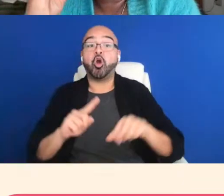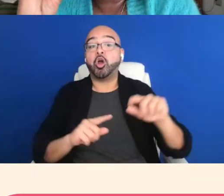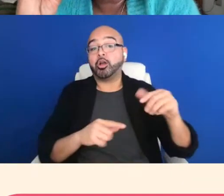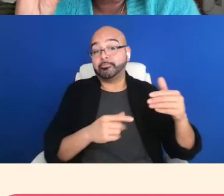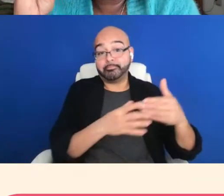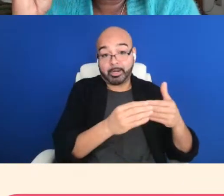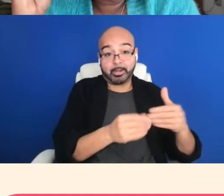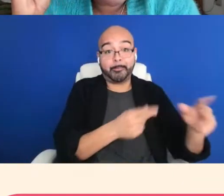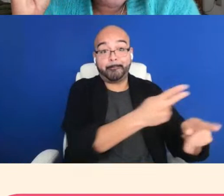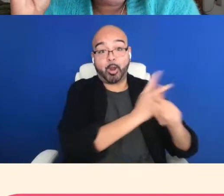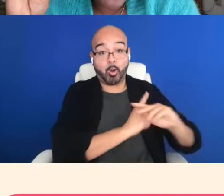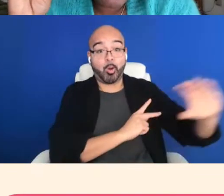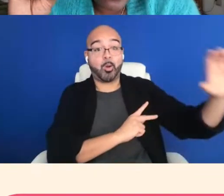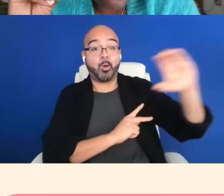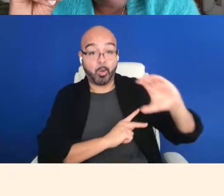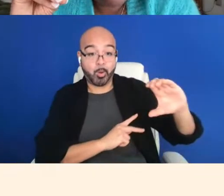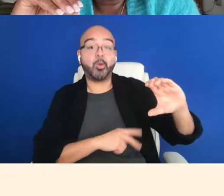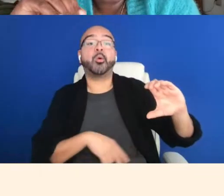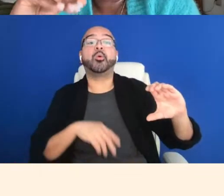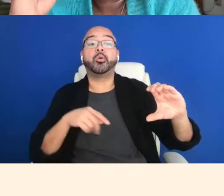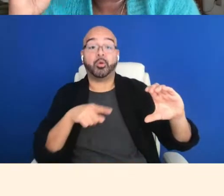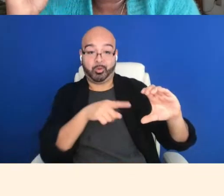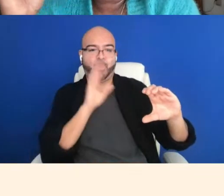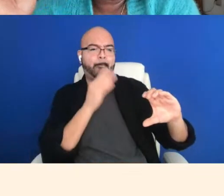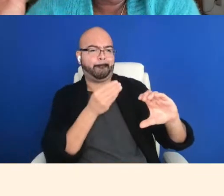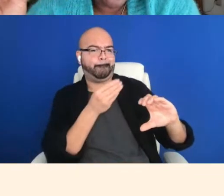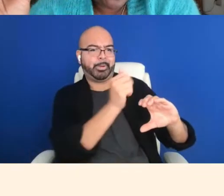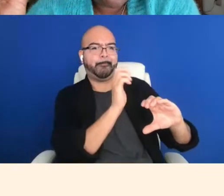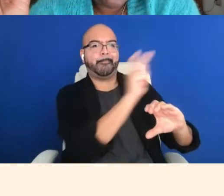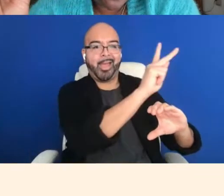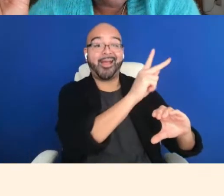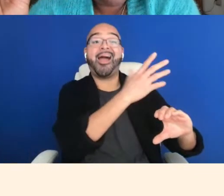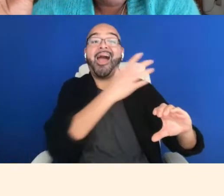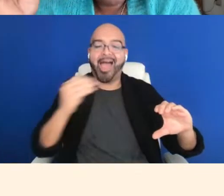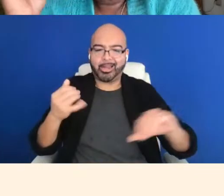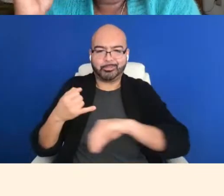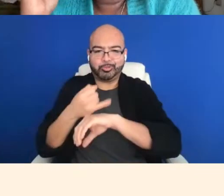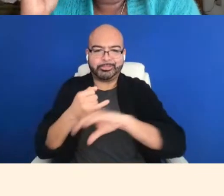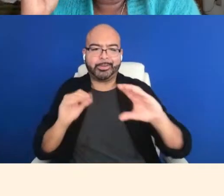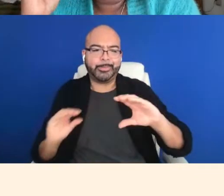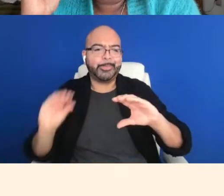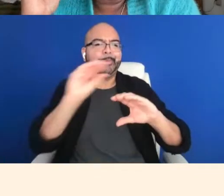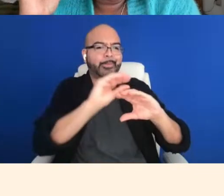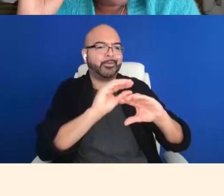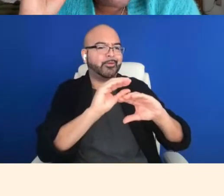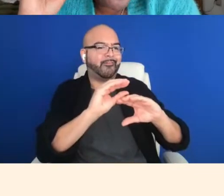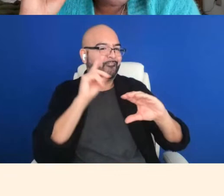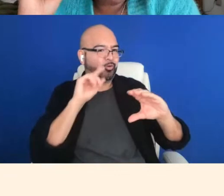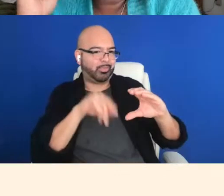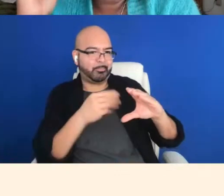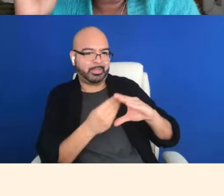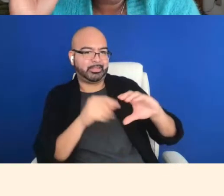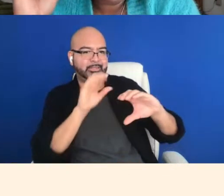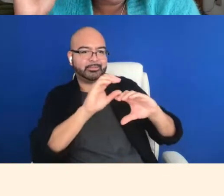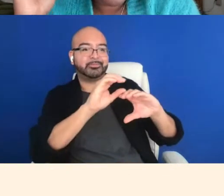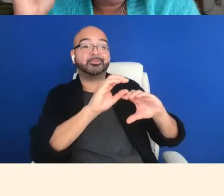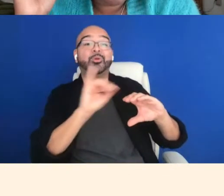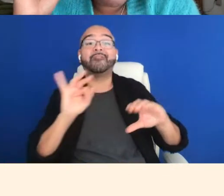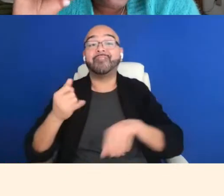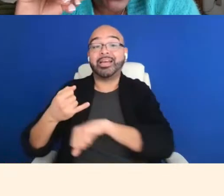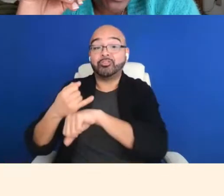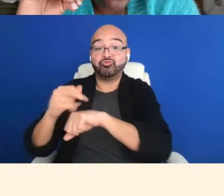back that dollar plus a certain percent of the dollar. So if the interest rate is